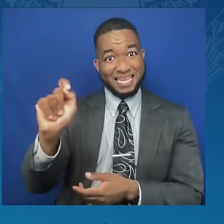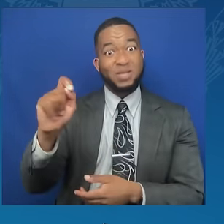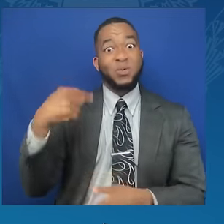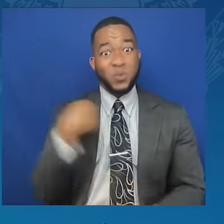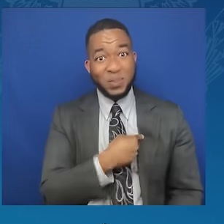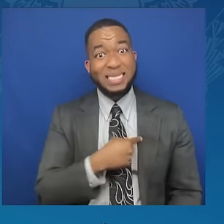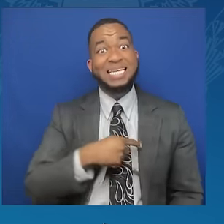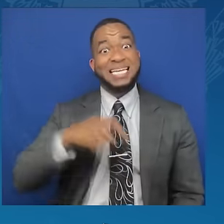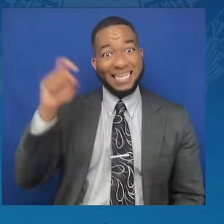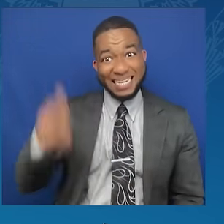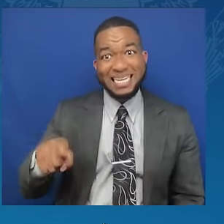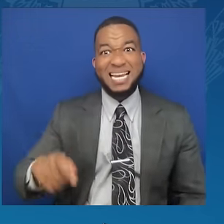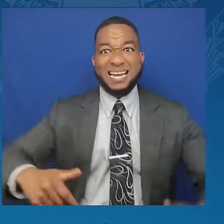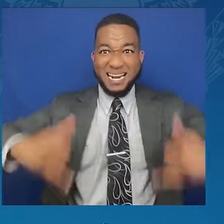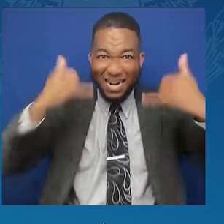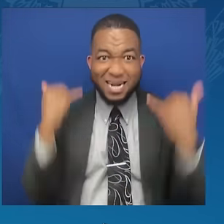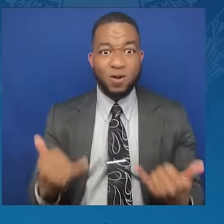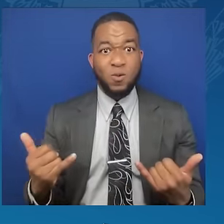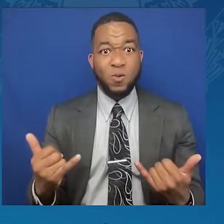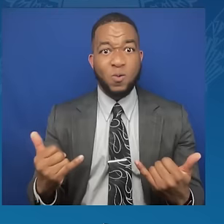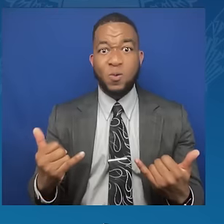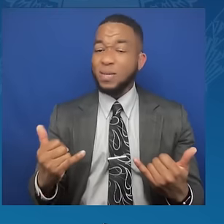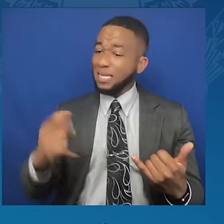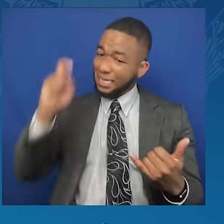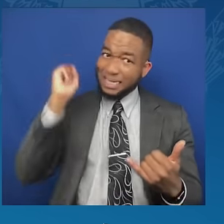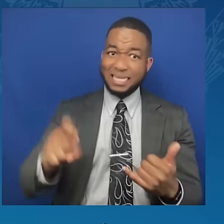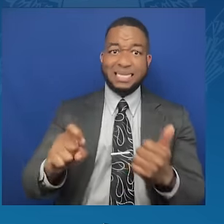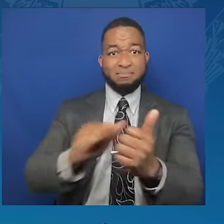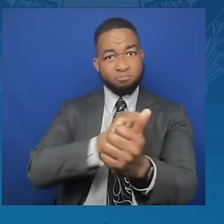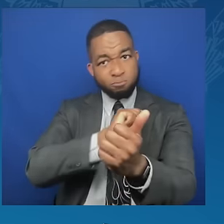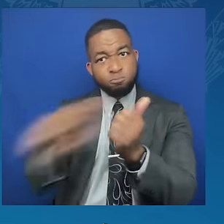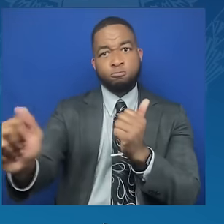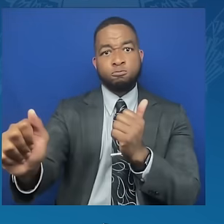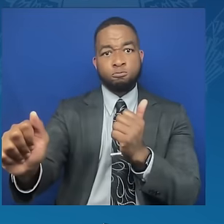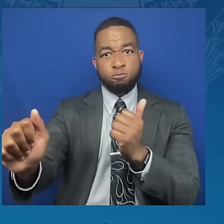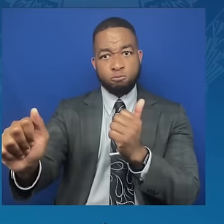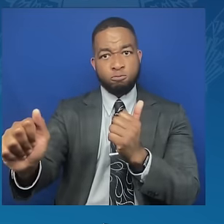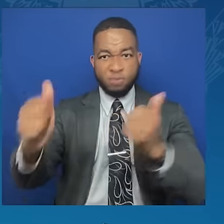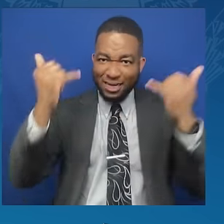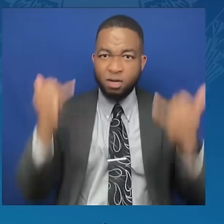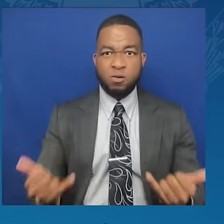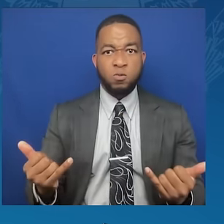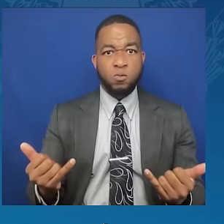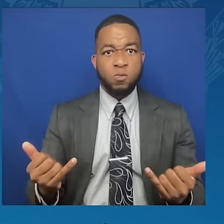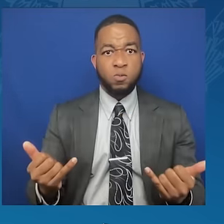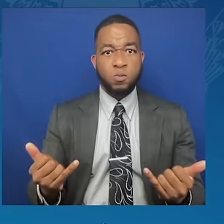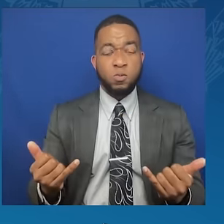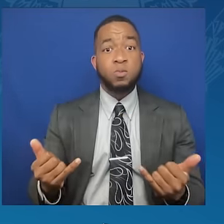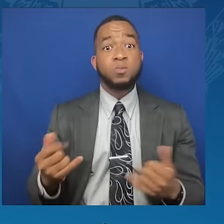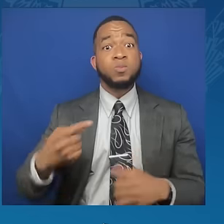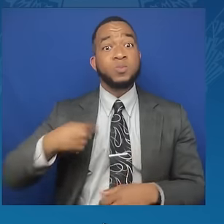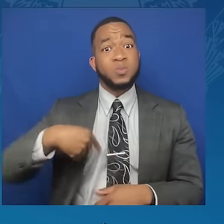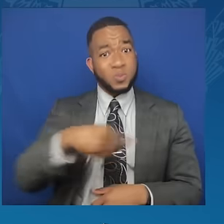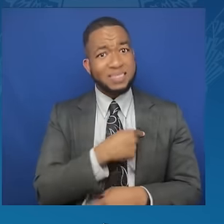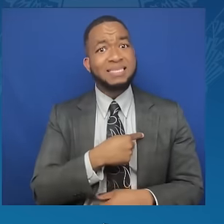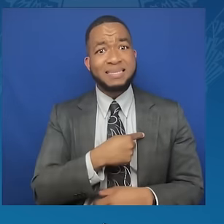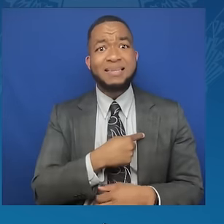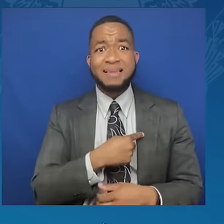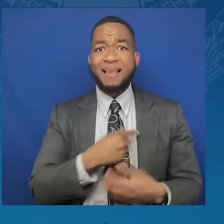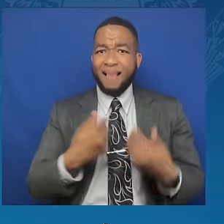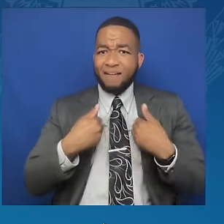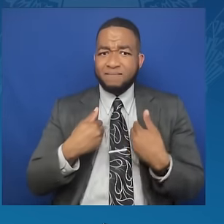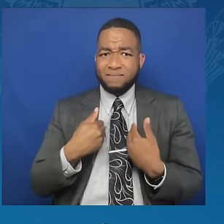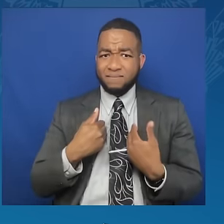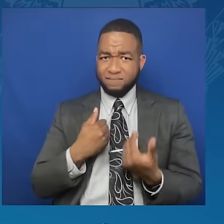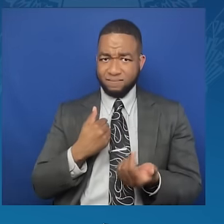now. We all have a role to play. As leaders, we must lead, and as voters, we must